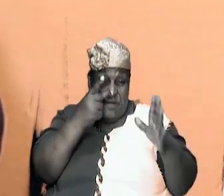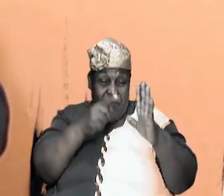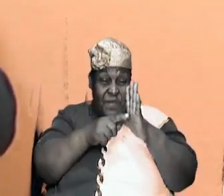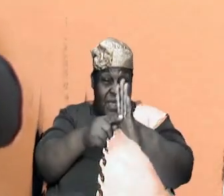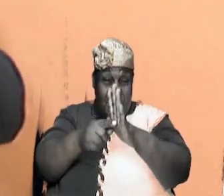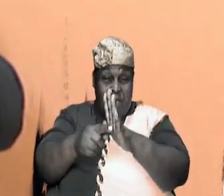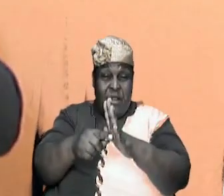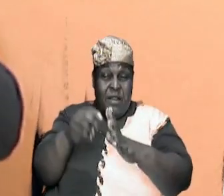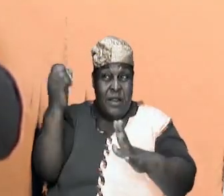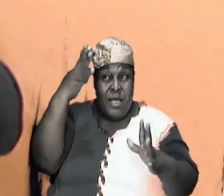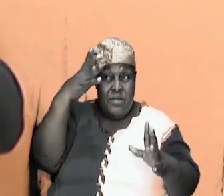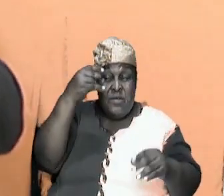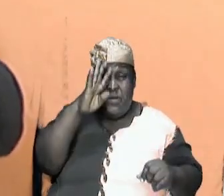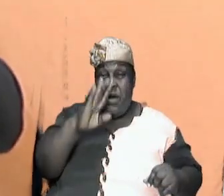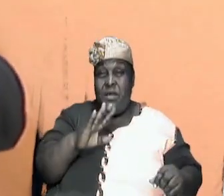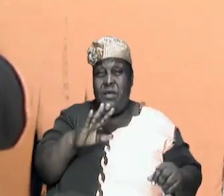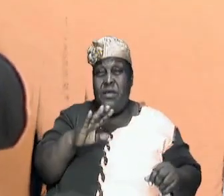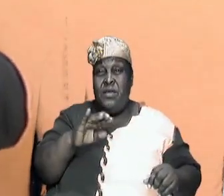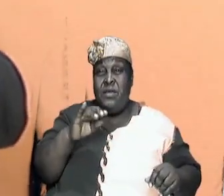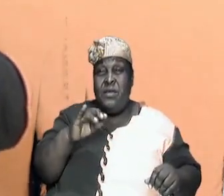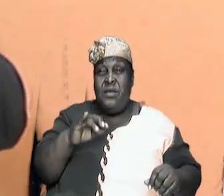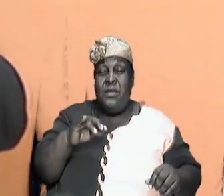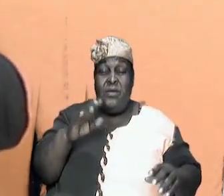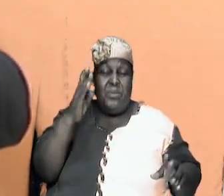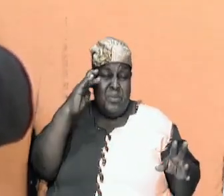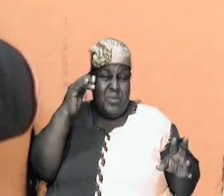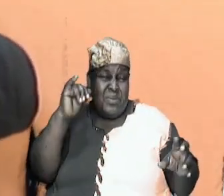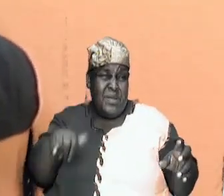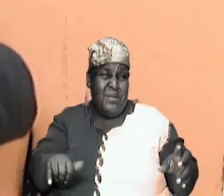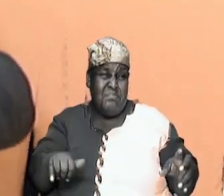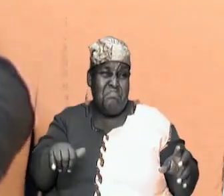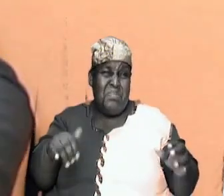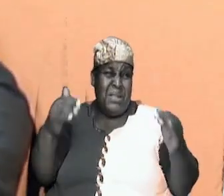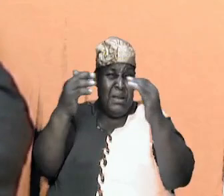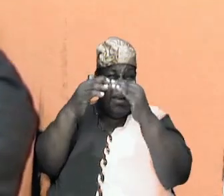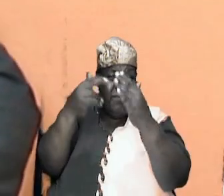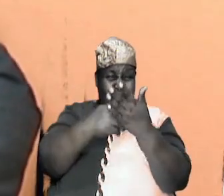recognized that level of righteousness that he had